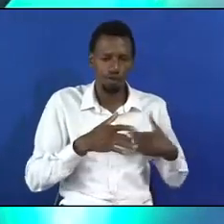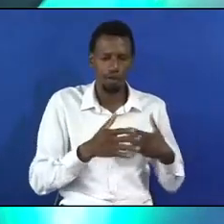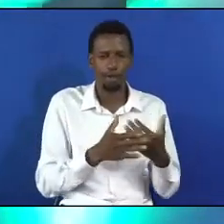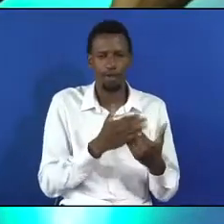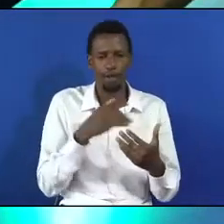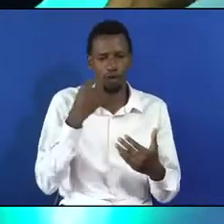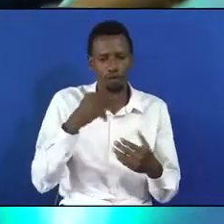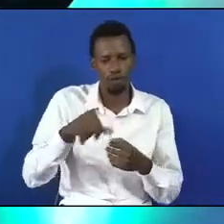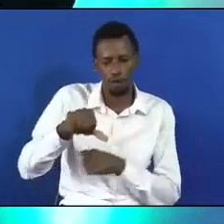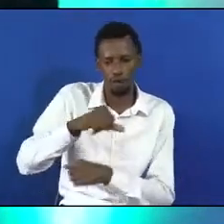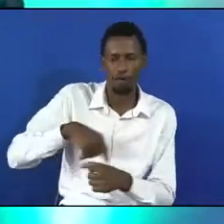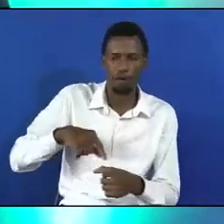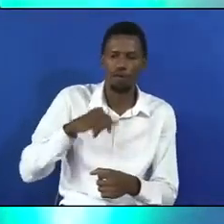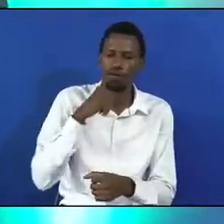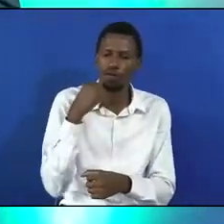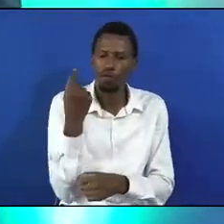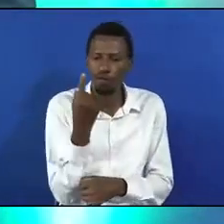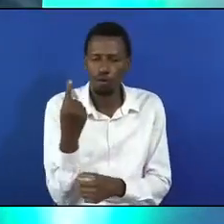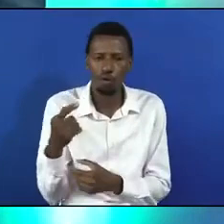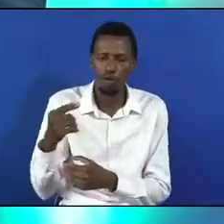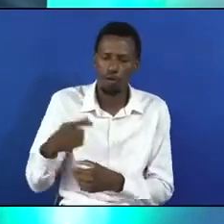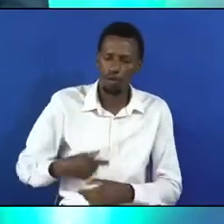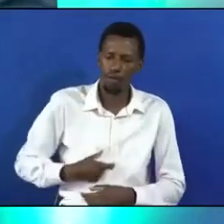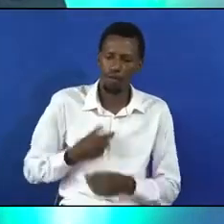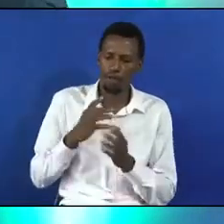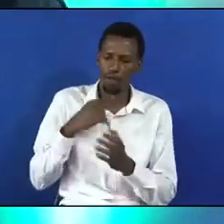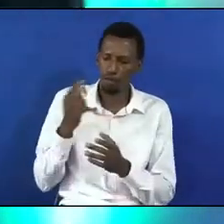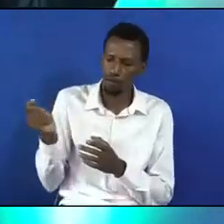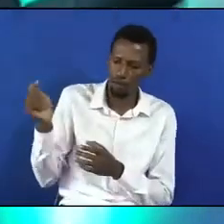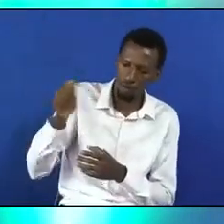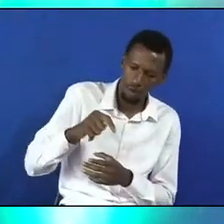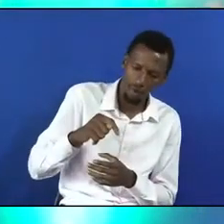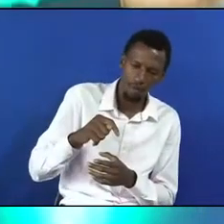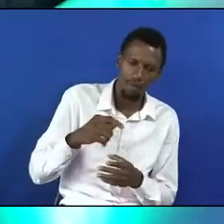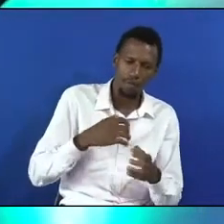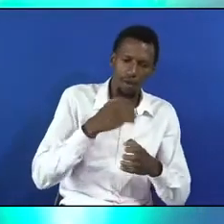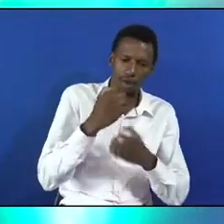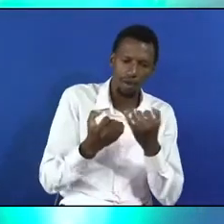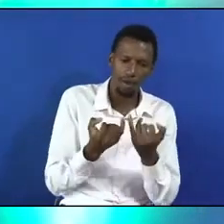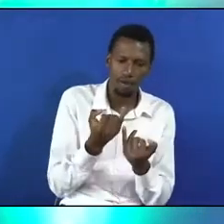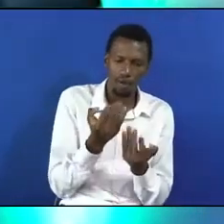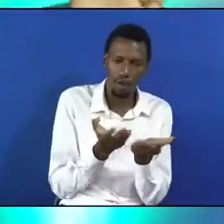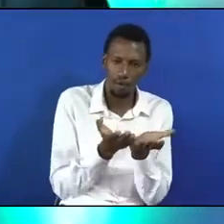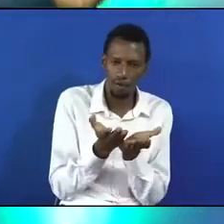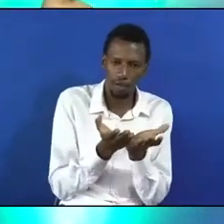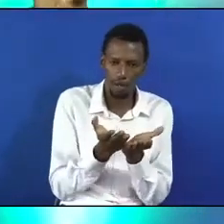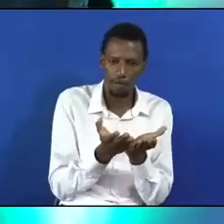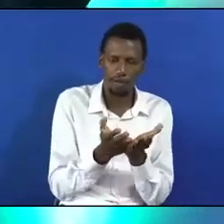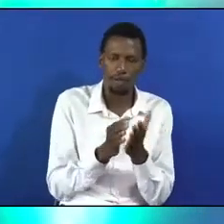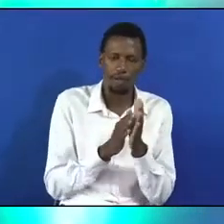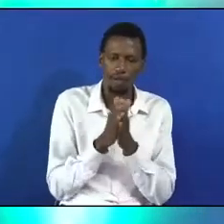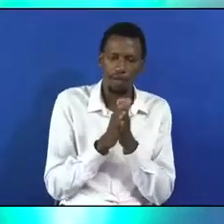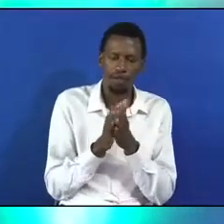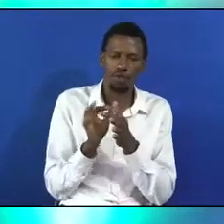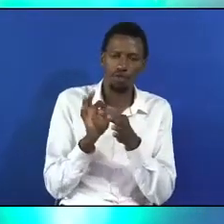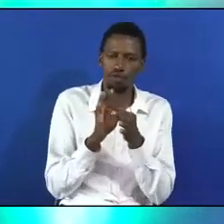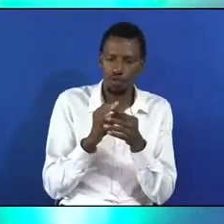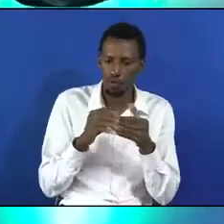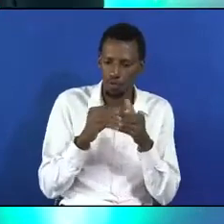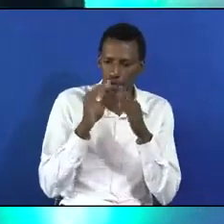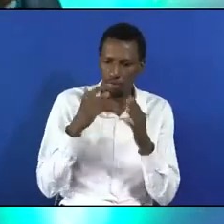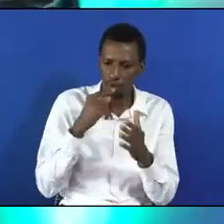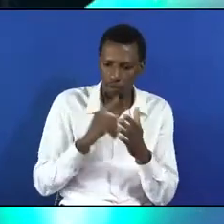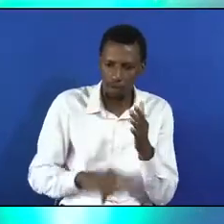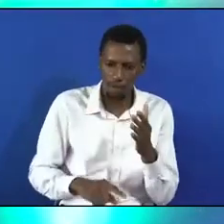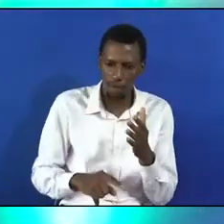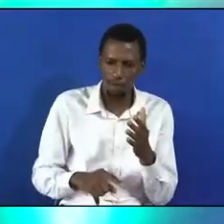not only the visitors who come, and at the end of the service, the interest coordination leader will say, please, the visitors who